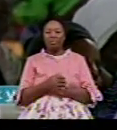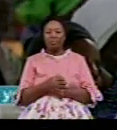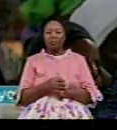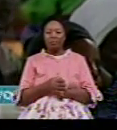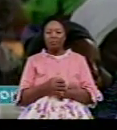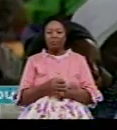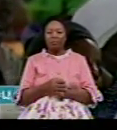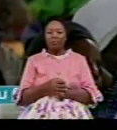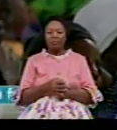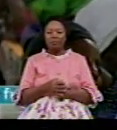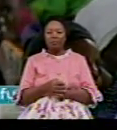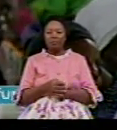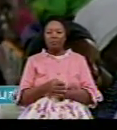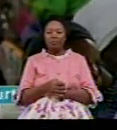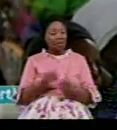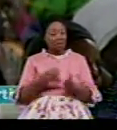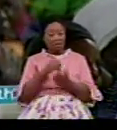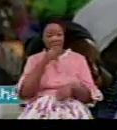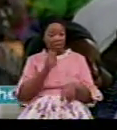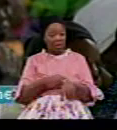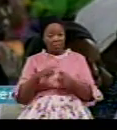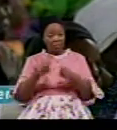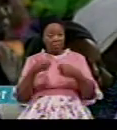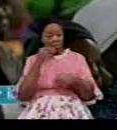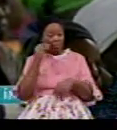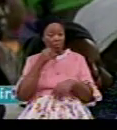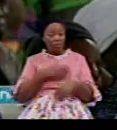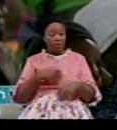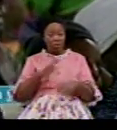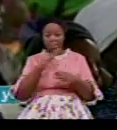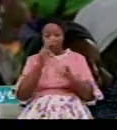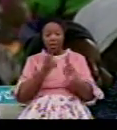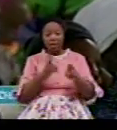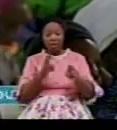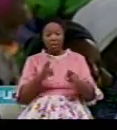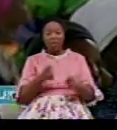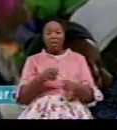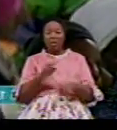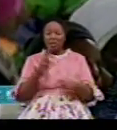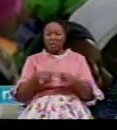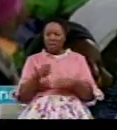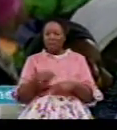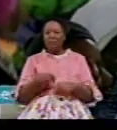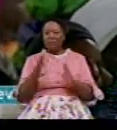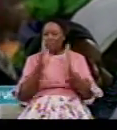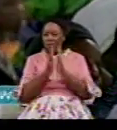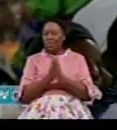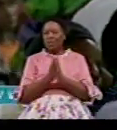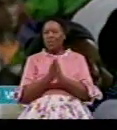And as you pray like that, the Lord will glorify Jesus in your life tonight.